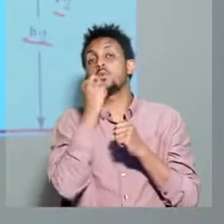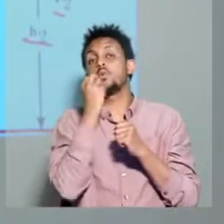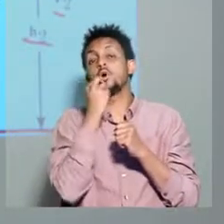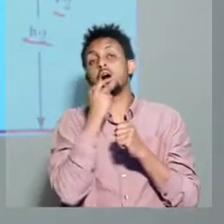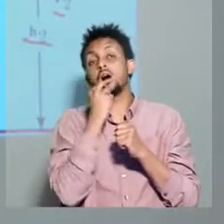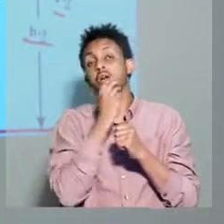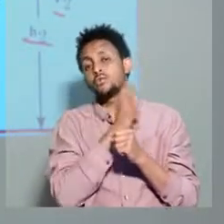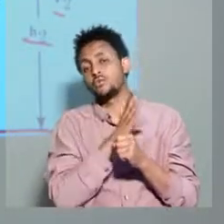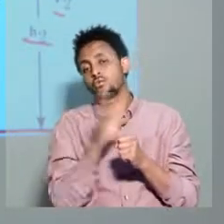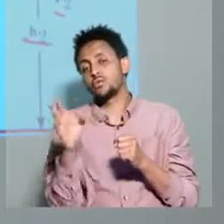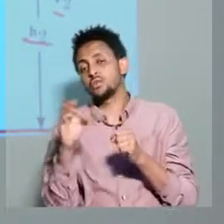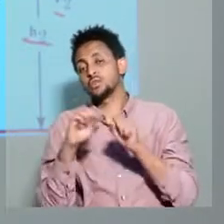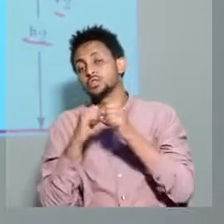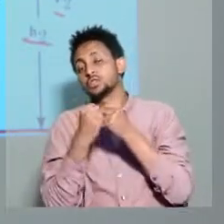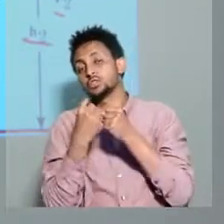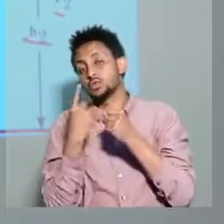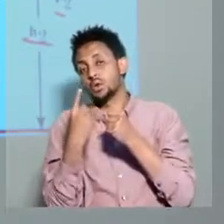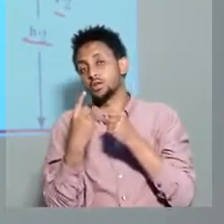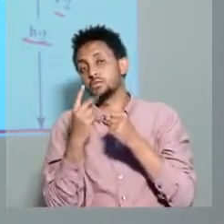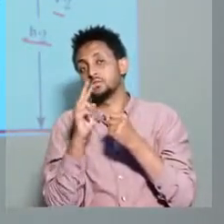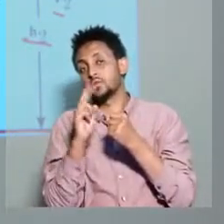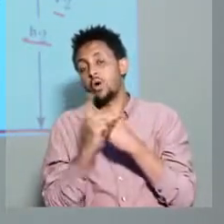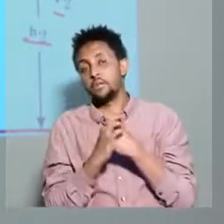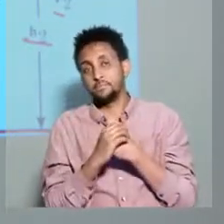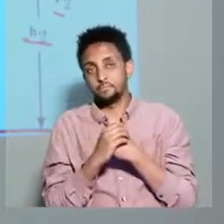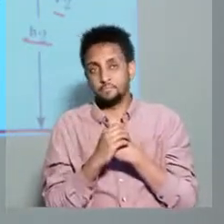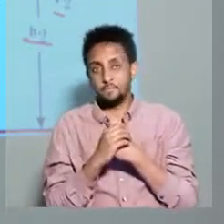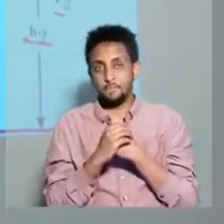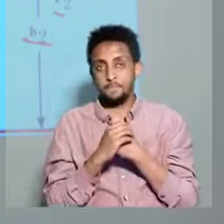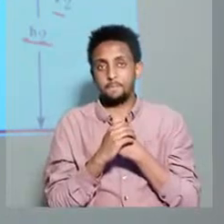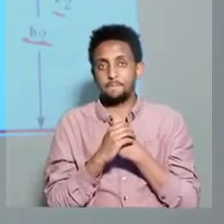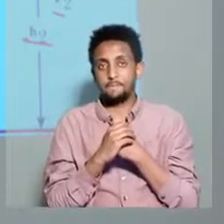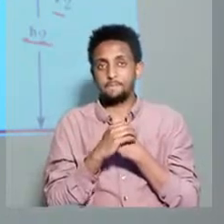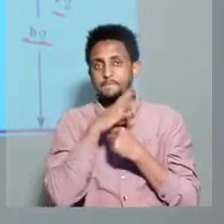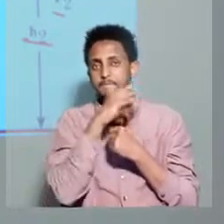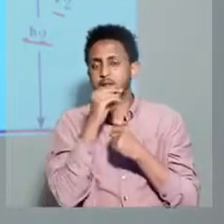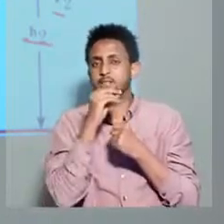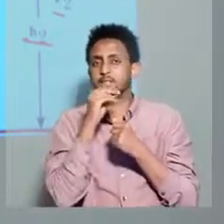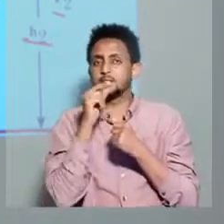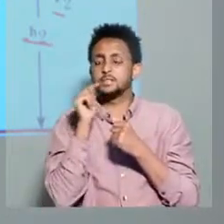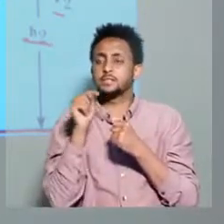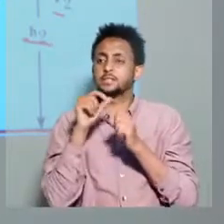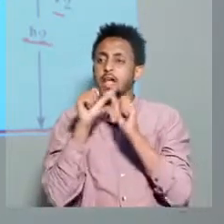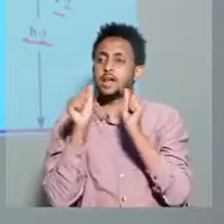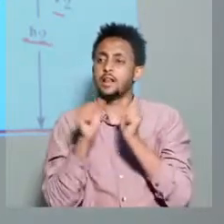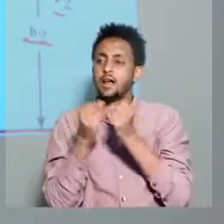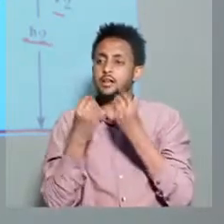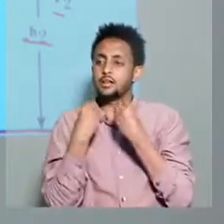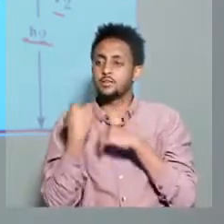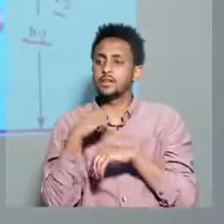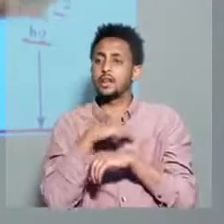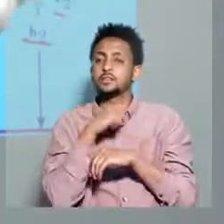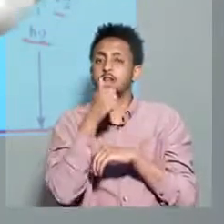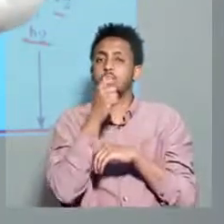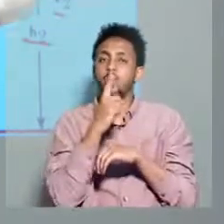at section 1 or point 1 is v1. And the cross-sectional area can be given as a1 and